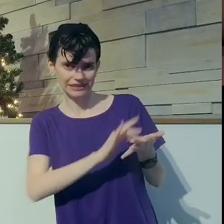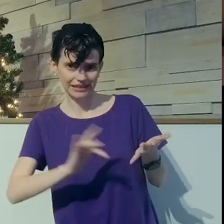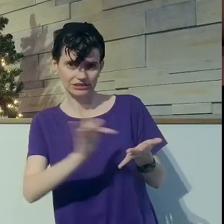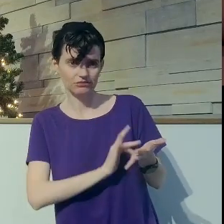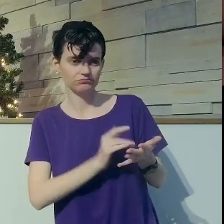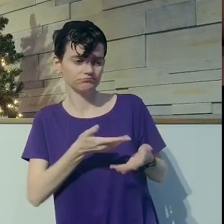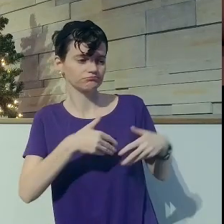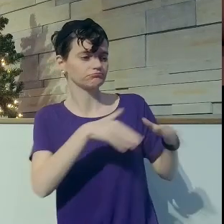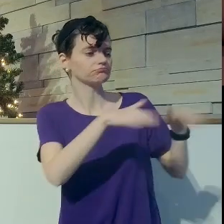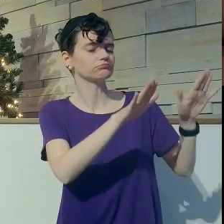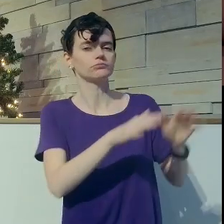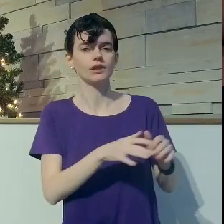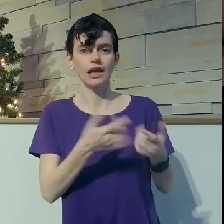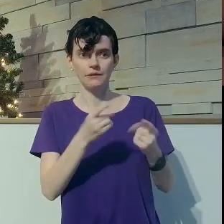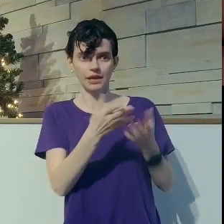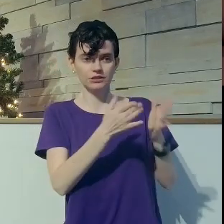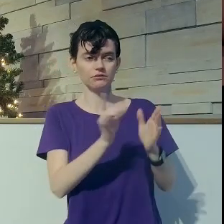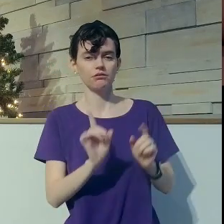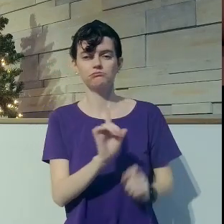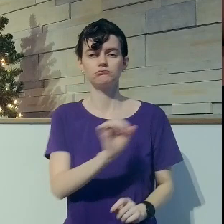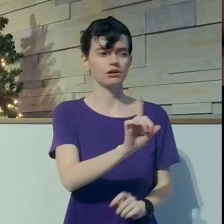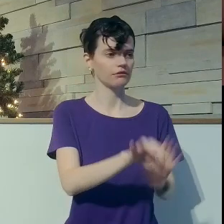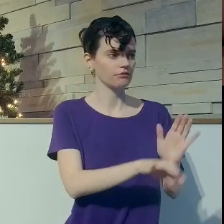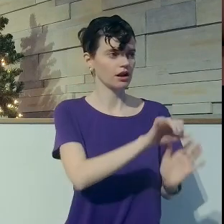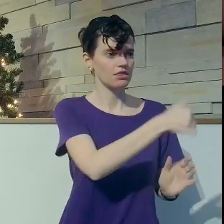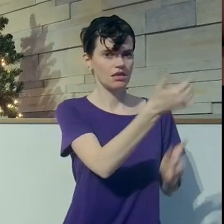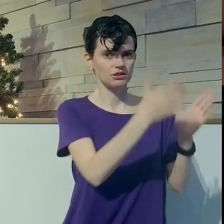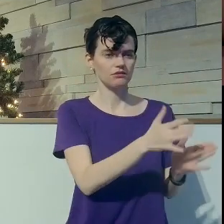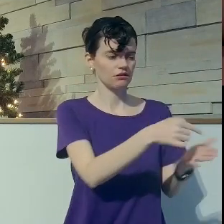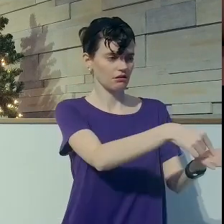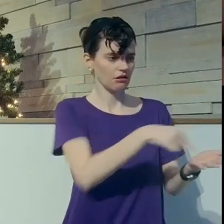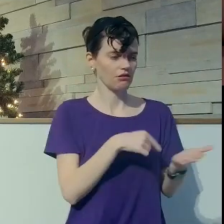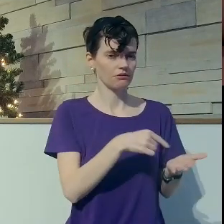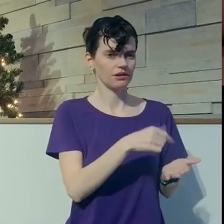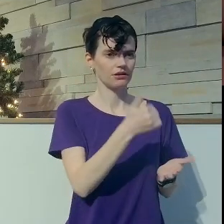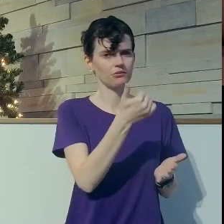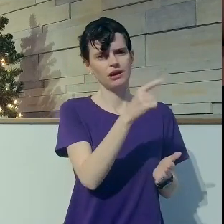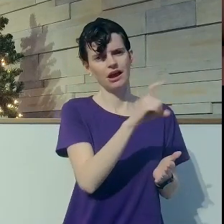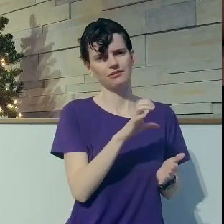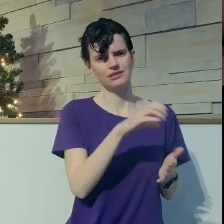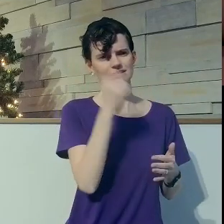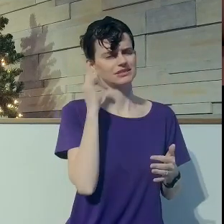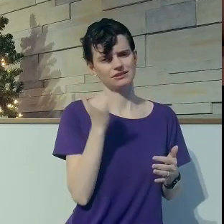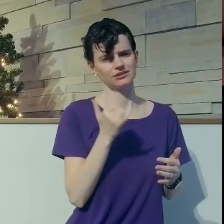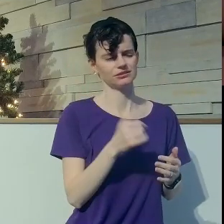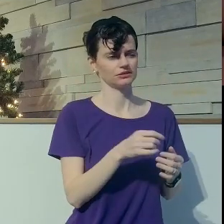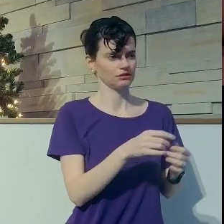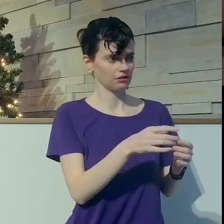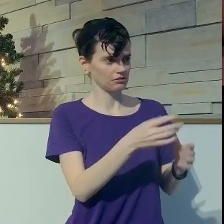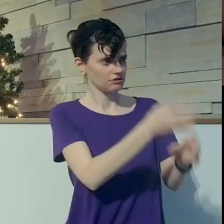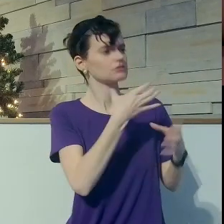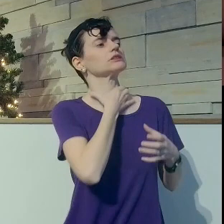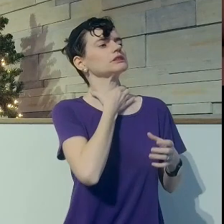him go. But when that servant went out, he found one of his fellow servants who owed him 100 silver coins. He grabbed him and began